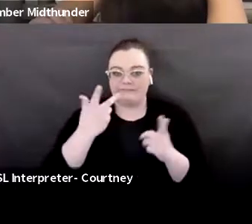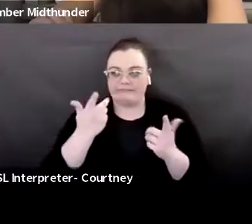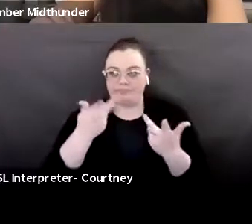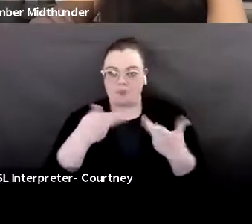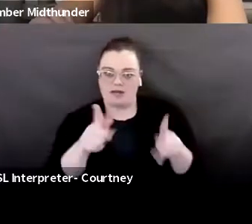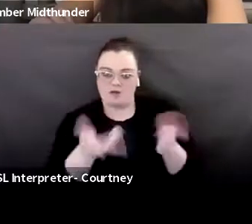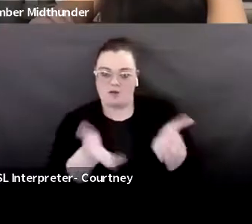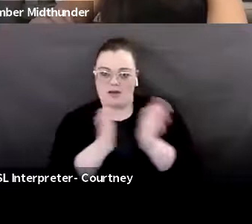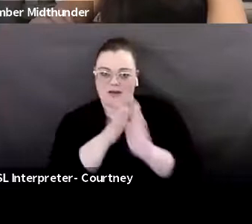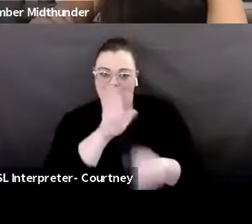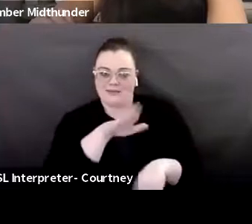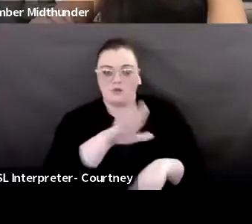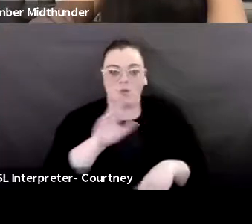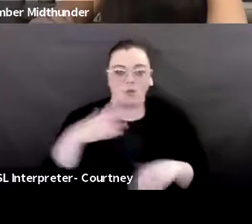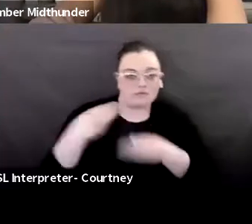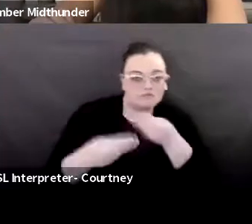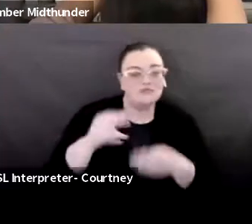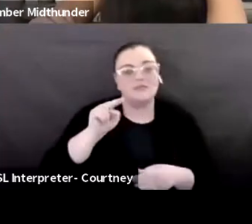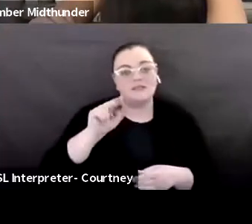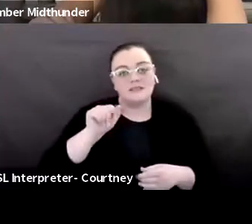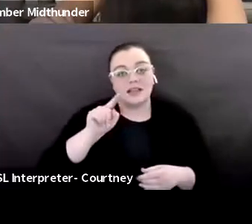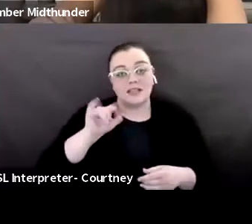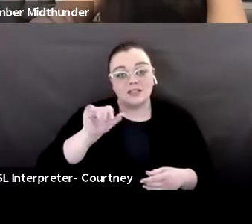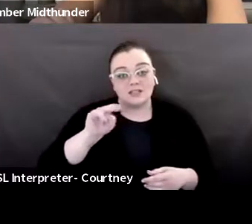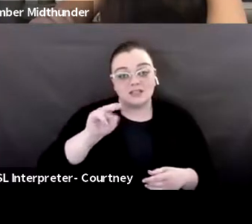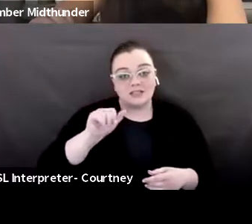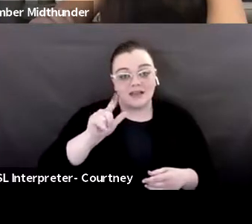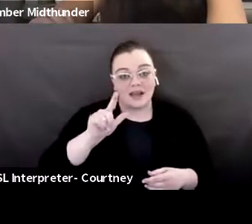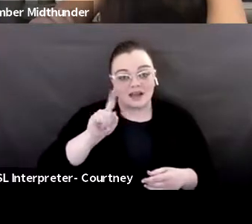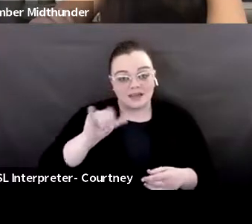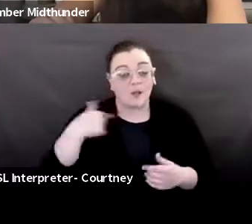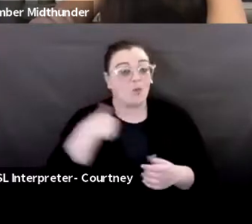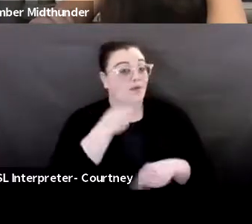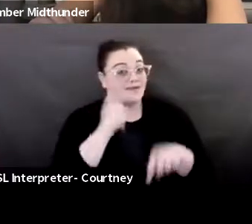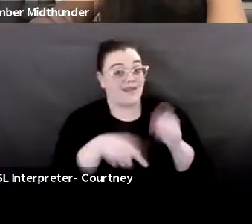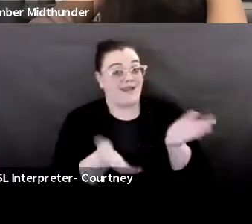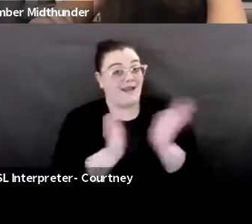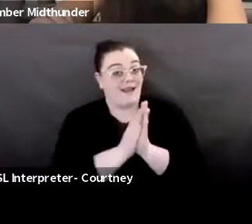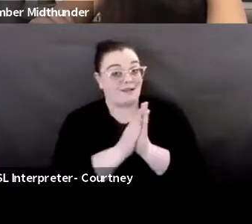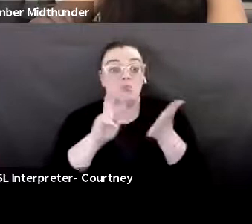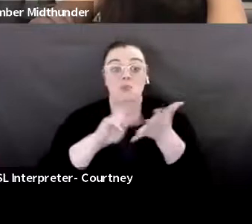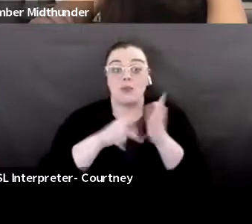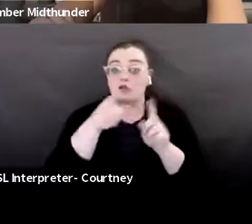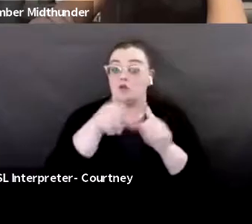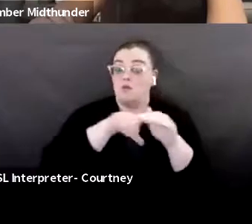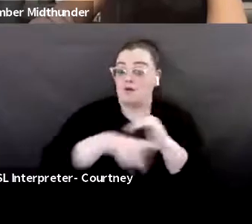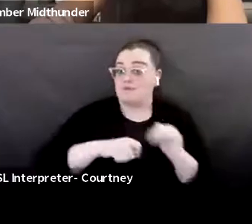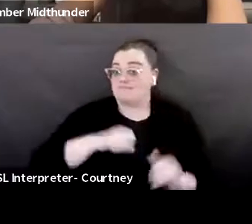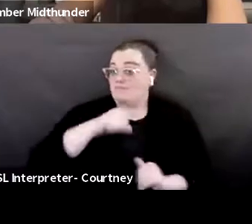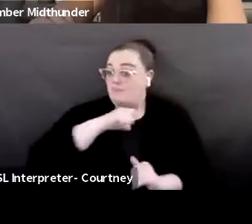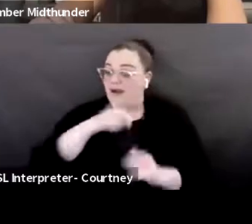what their nationality is, what, you know, we're not allowed to ask those personal questions. So you need to come in the room proud